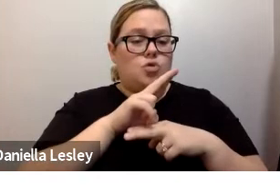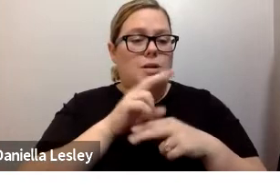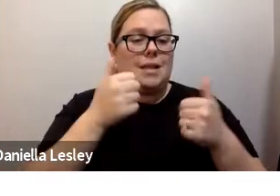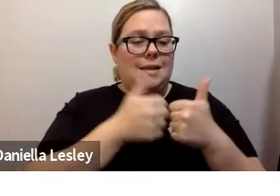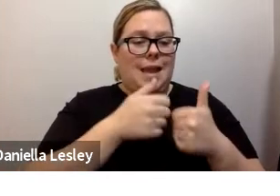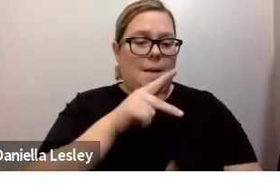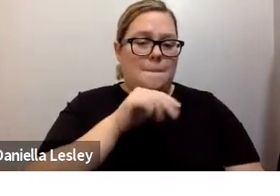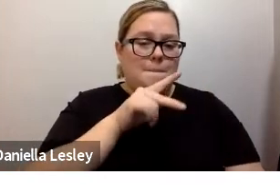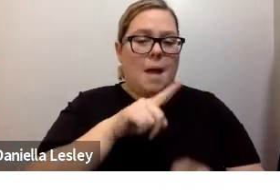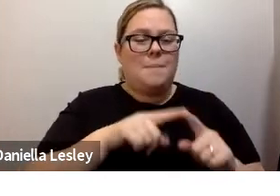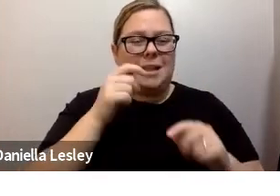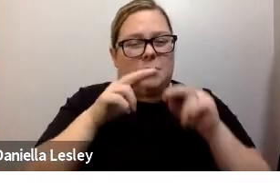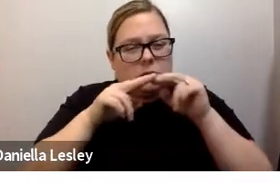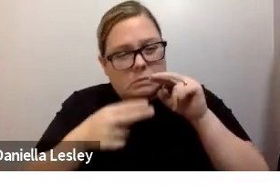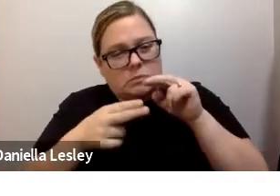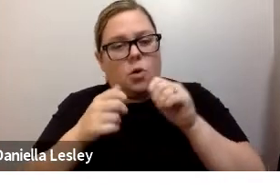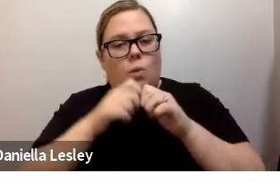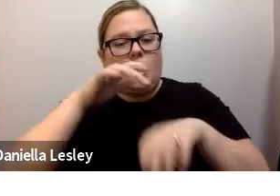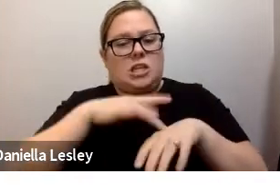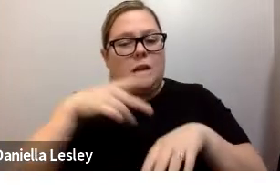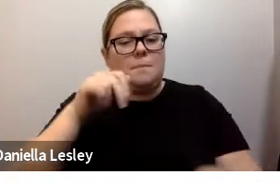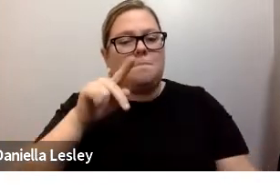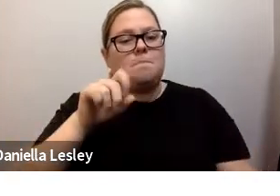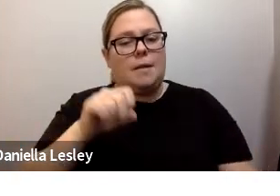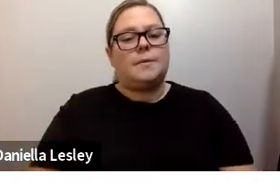a slight decrease has been found with the touchpads.